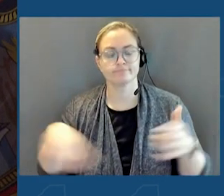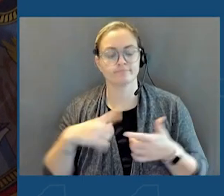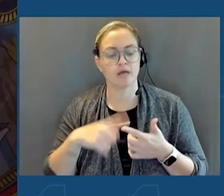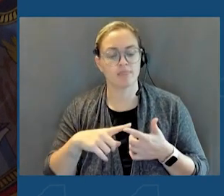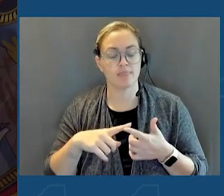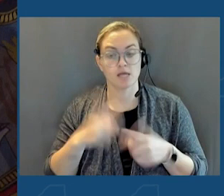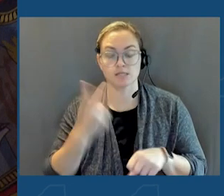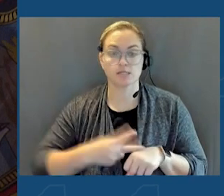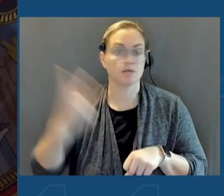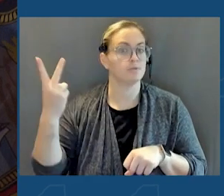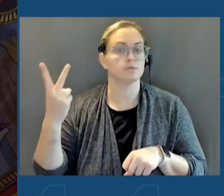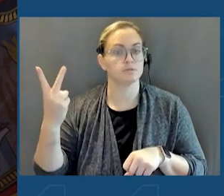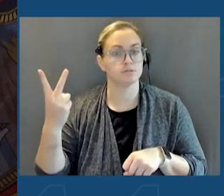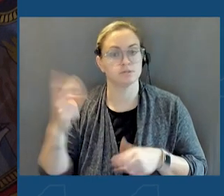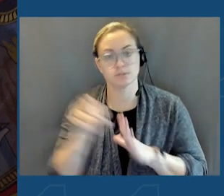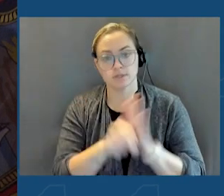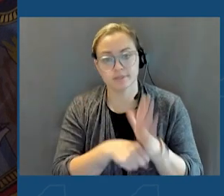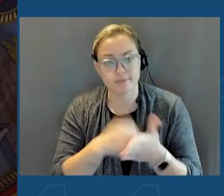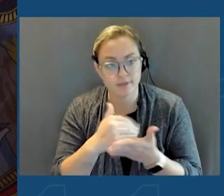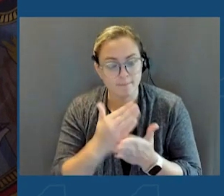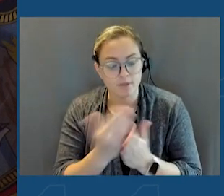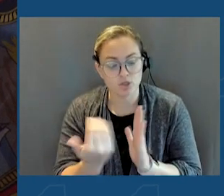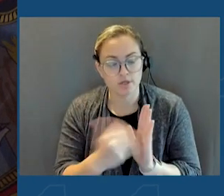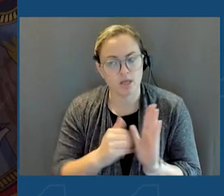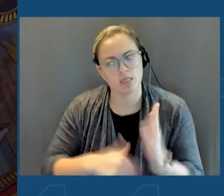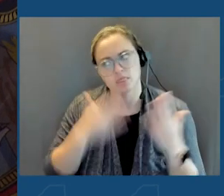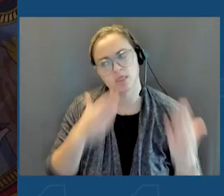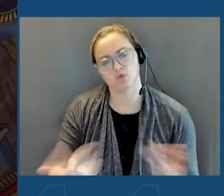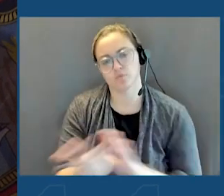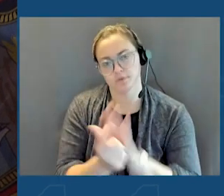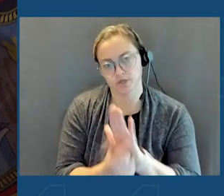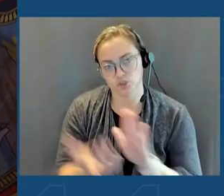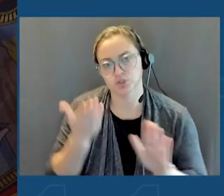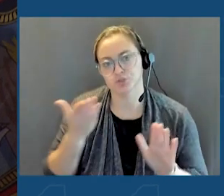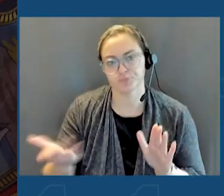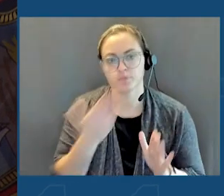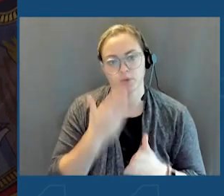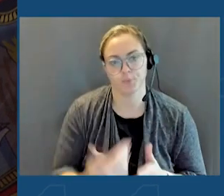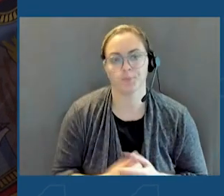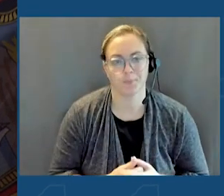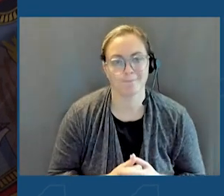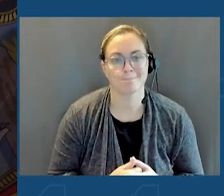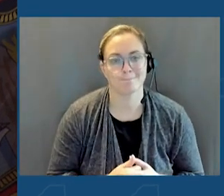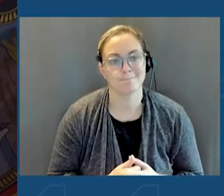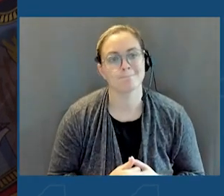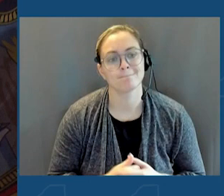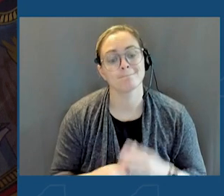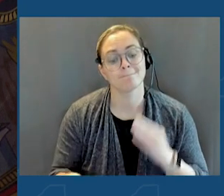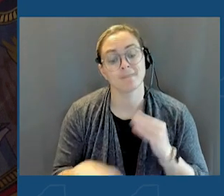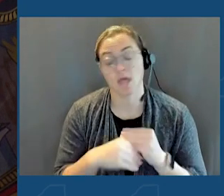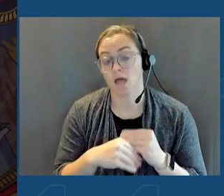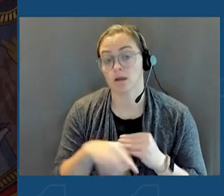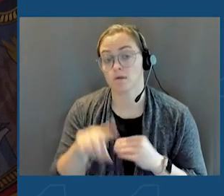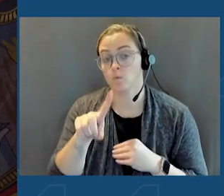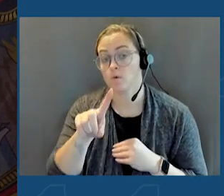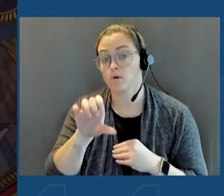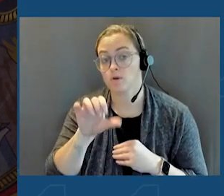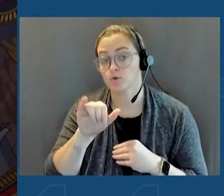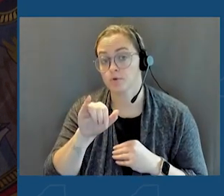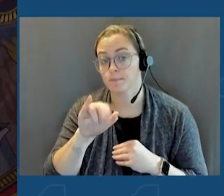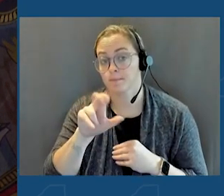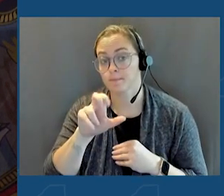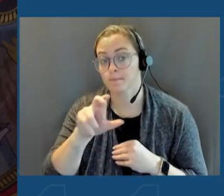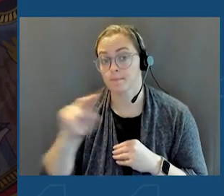down in our state budget this year. Again, my gratitude to the legislature. We added $100 million,